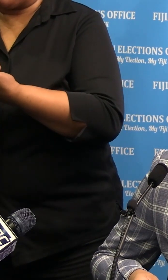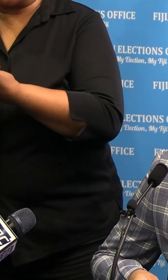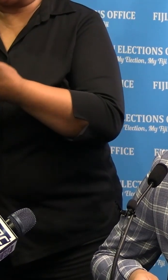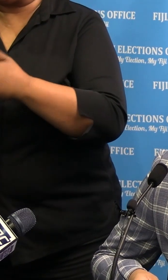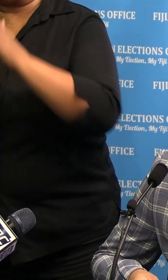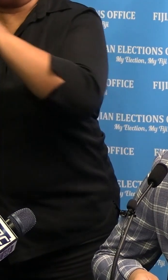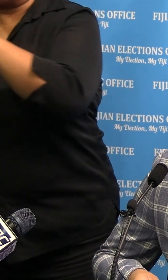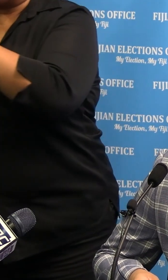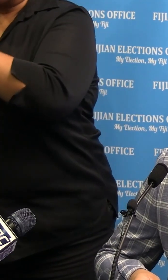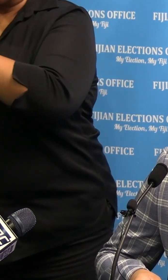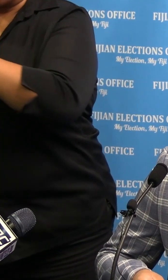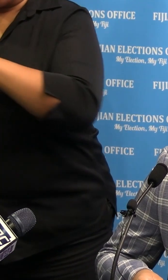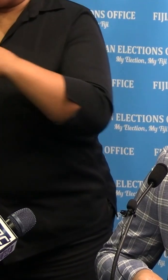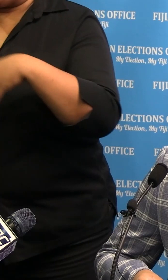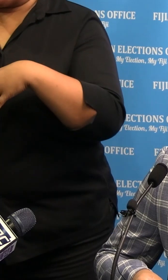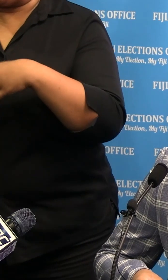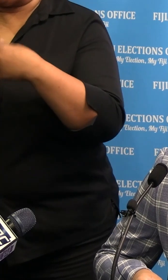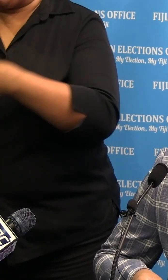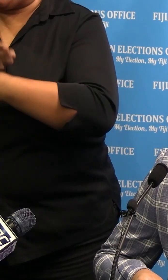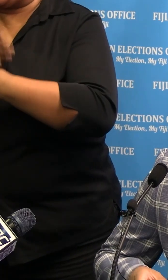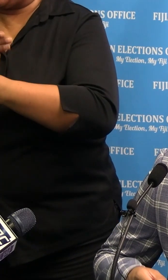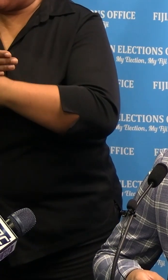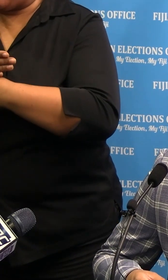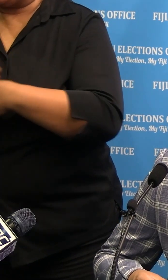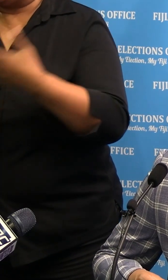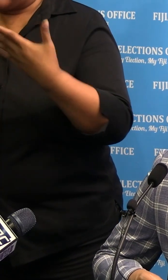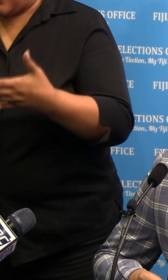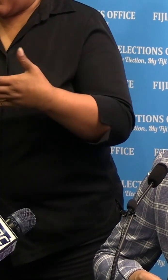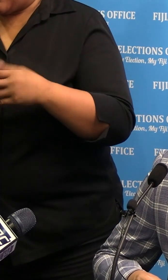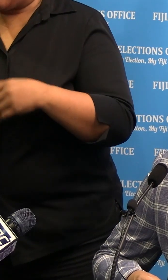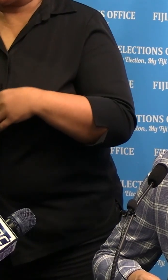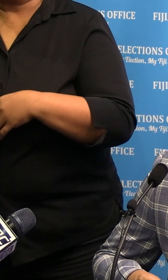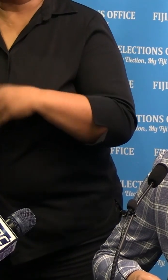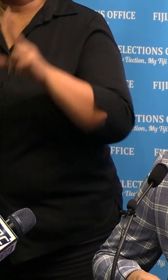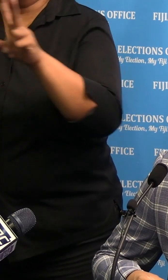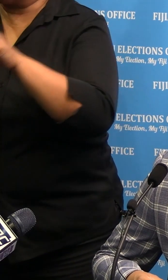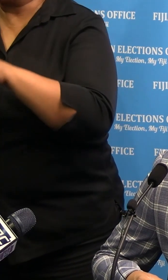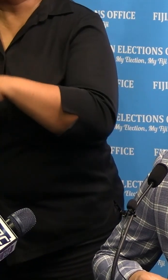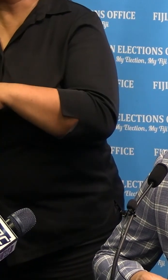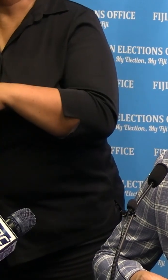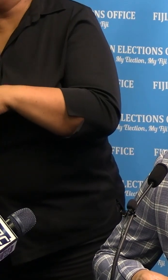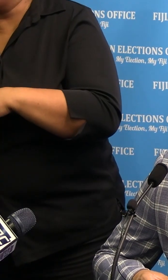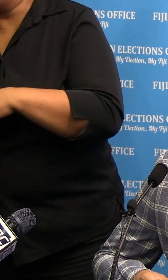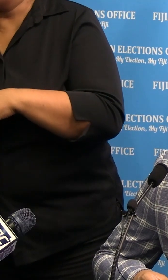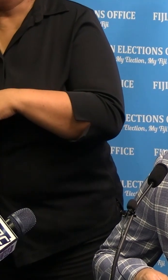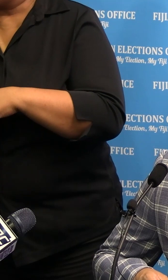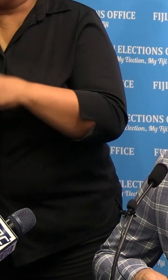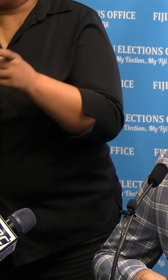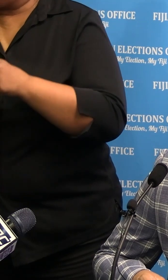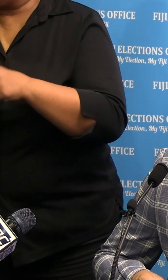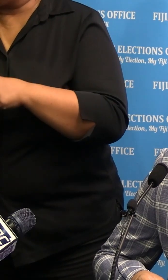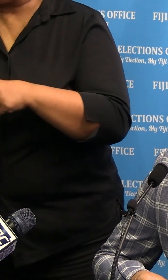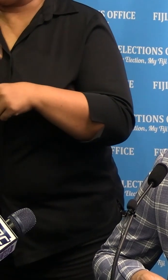stickers hanging from poles, you need to start looking at who has it, who has control of it, because they all need to come